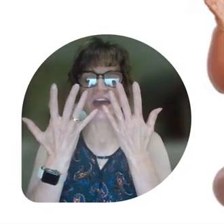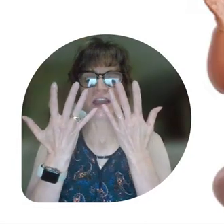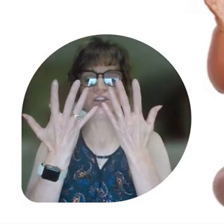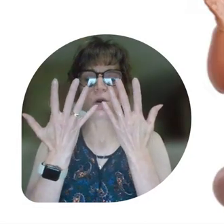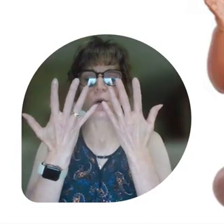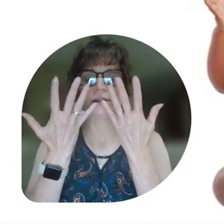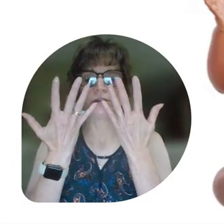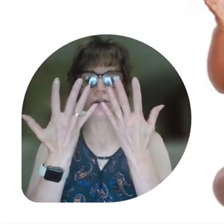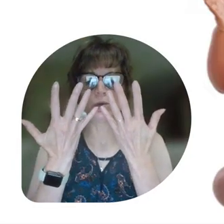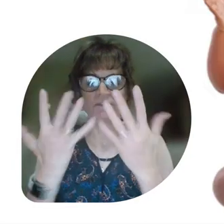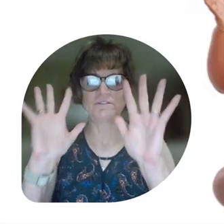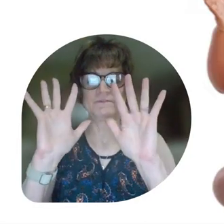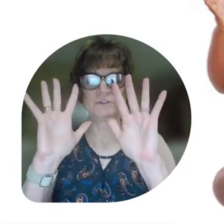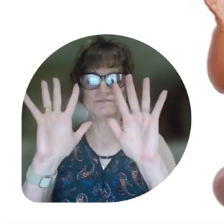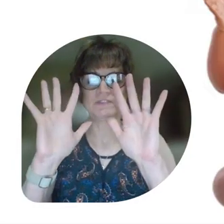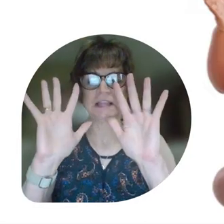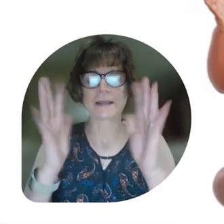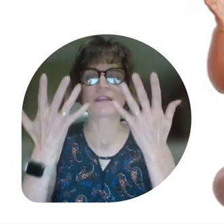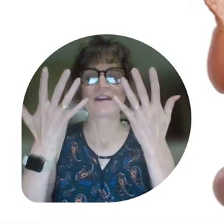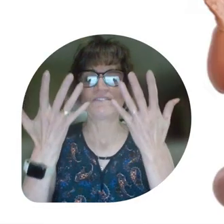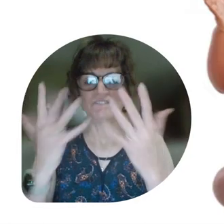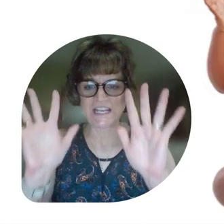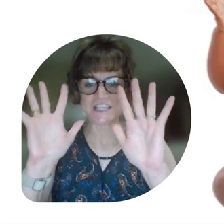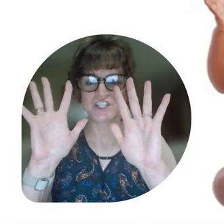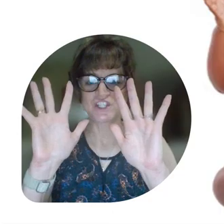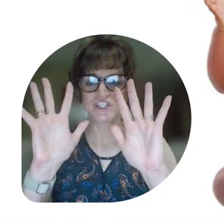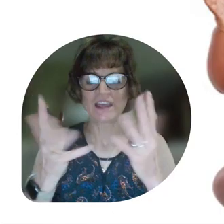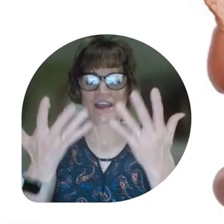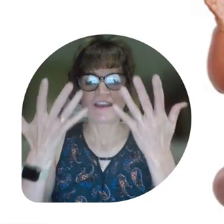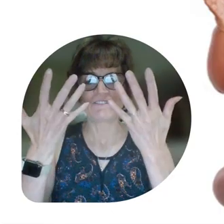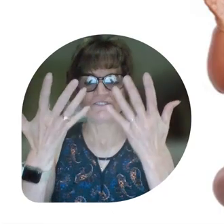and then you're going to flick.